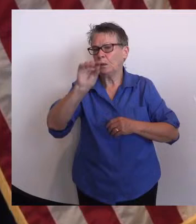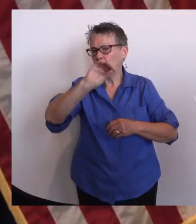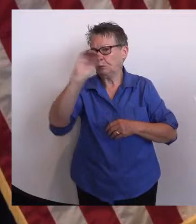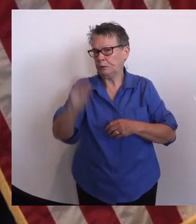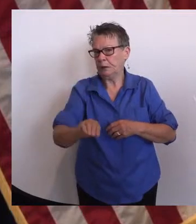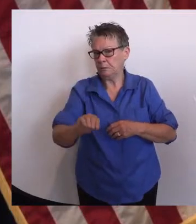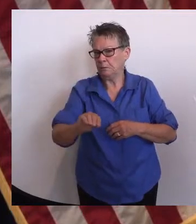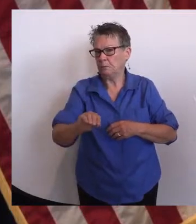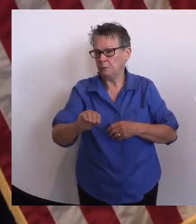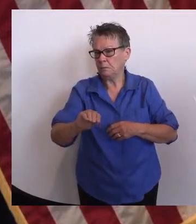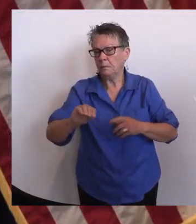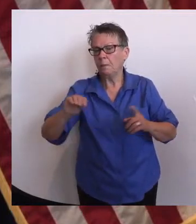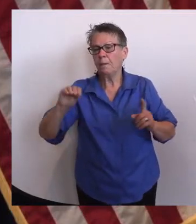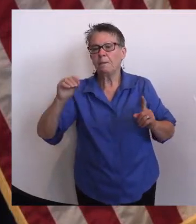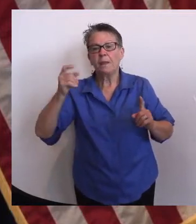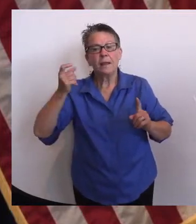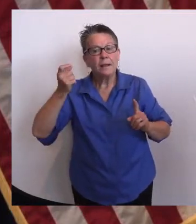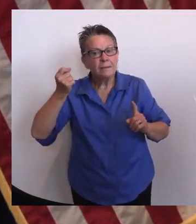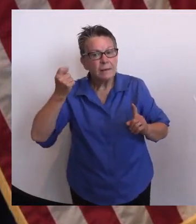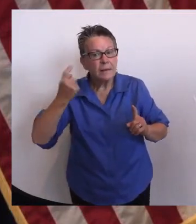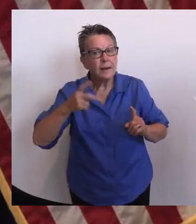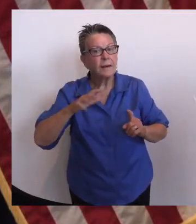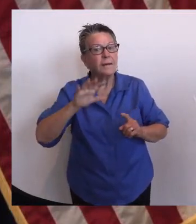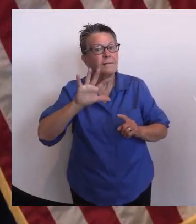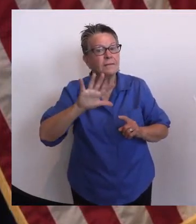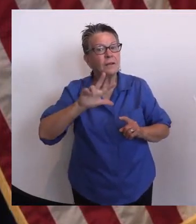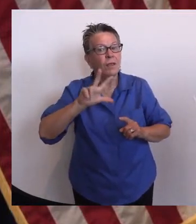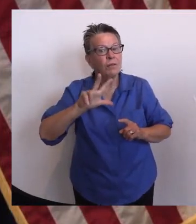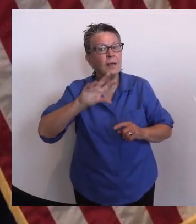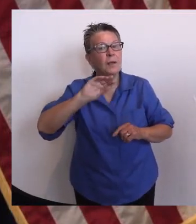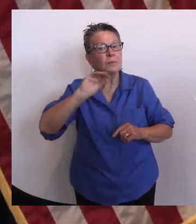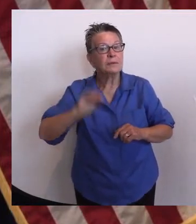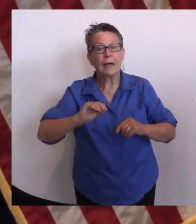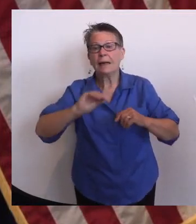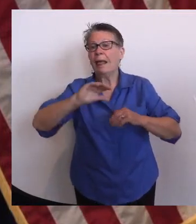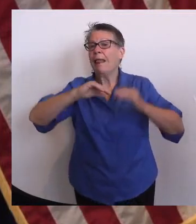lower than the April 2021 peak,